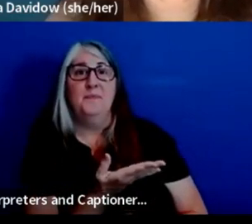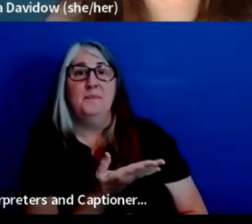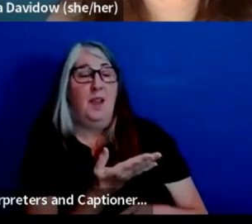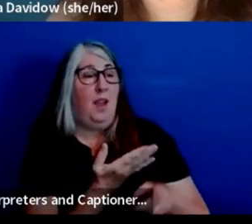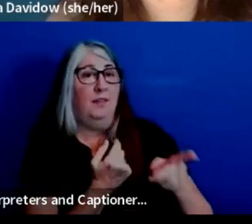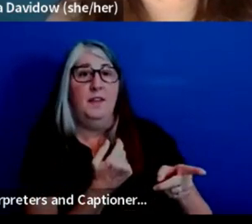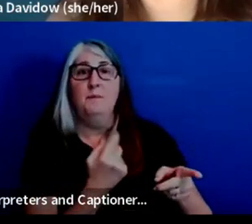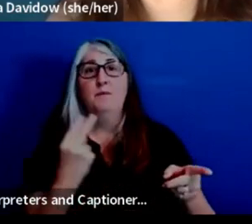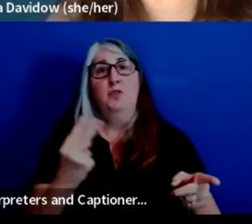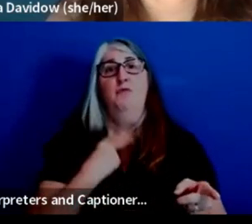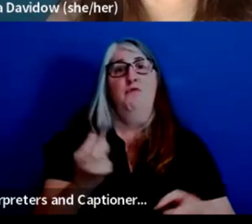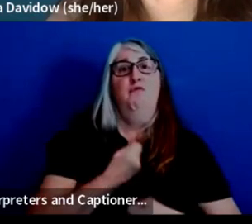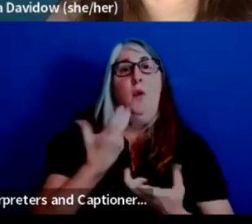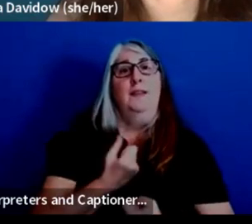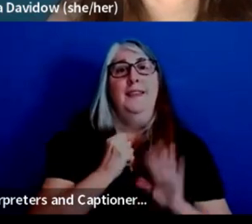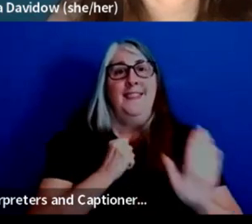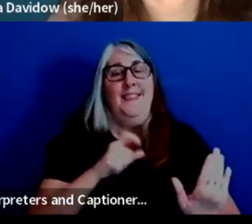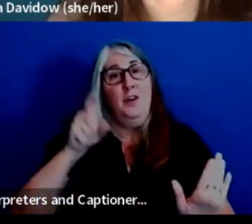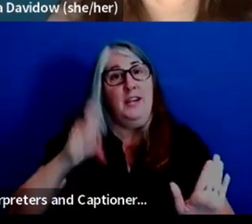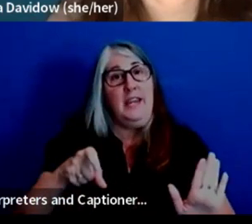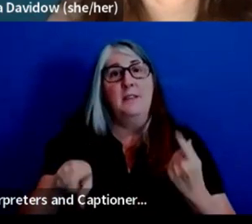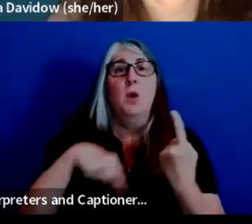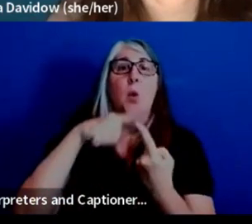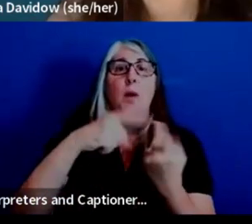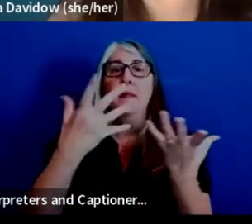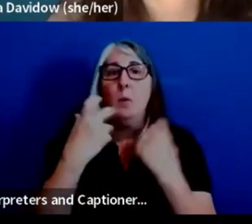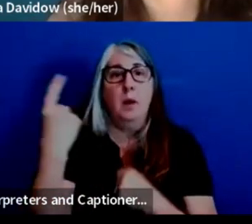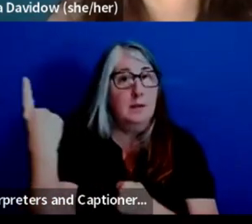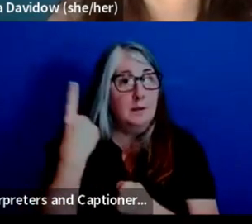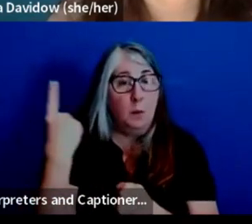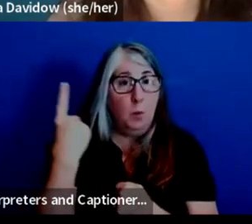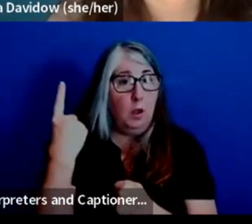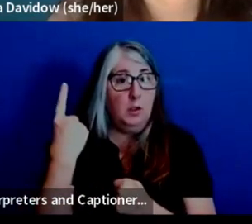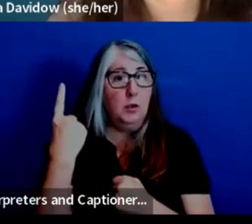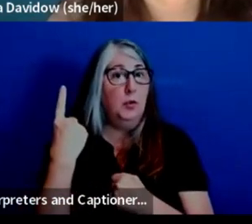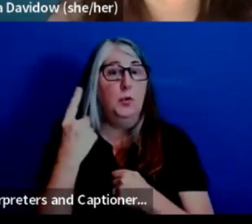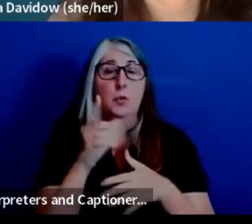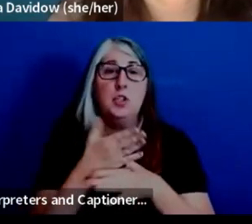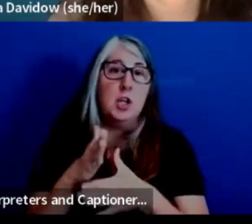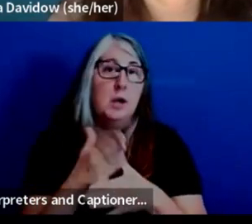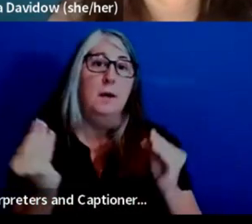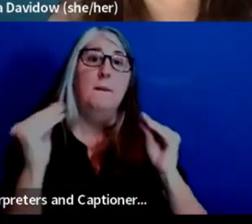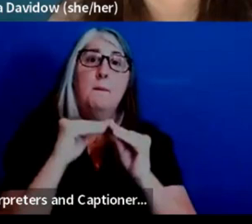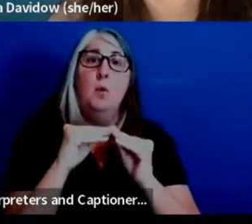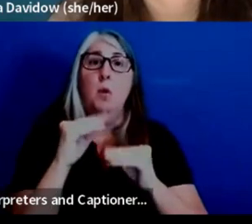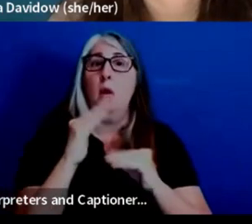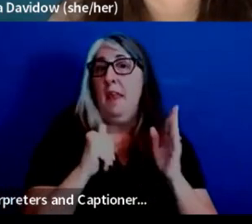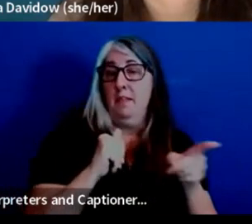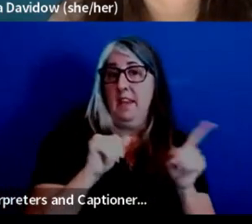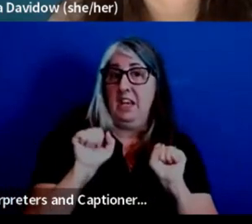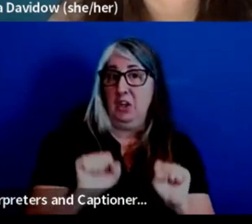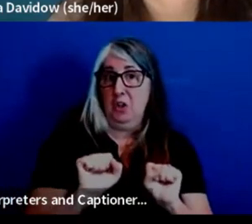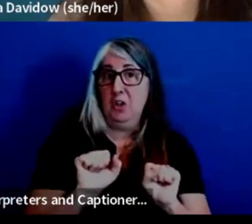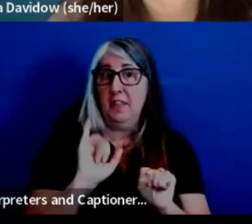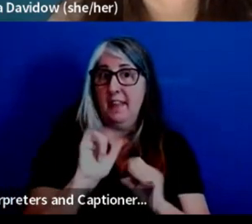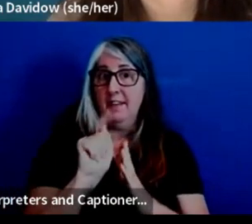just voicing their needs when they wanted someone to share more than they could at that time